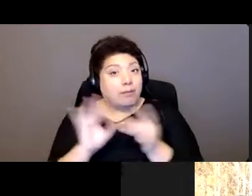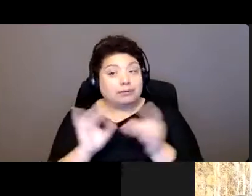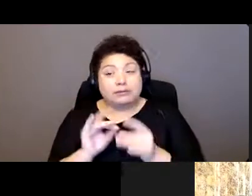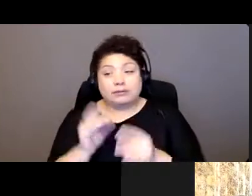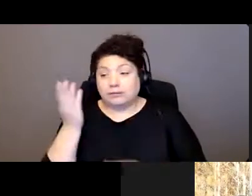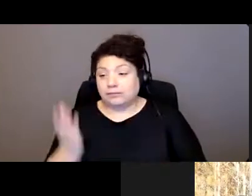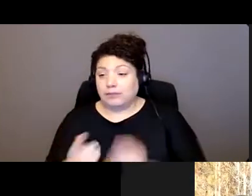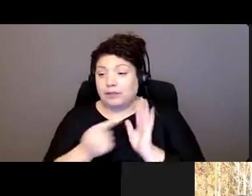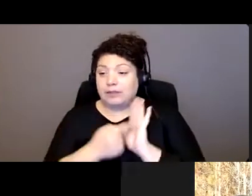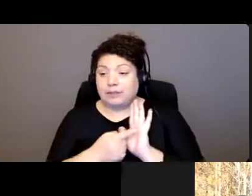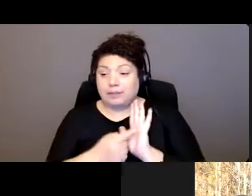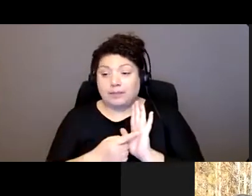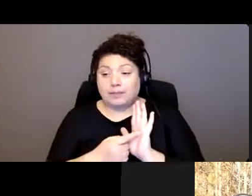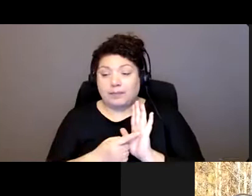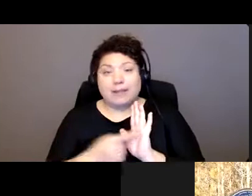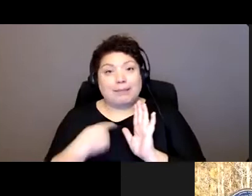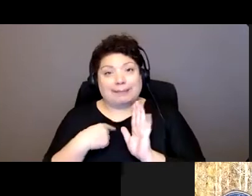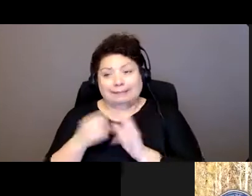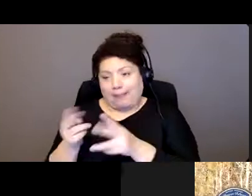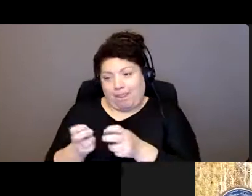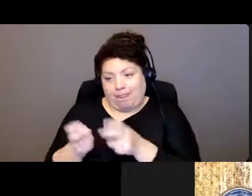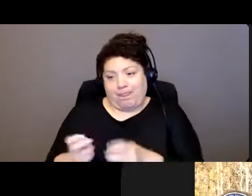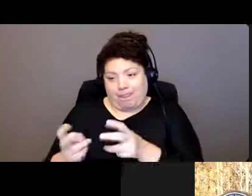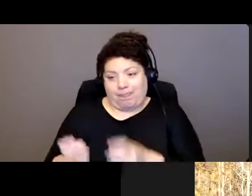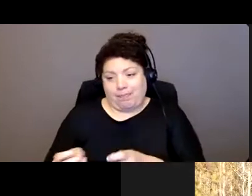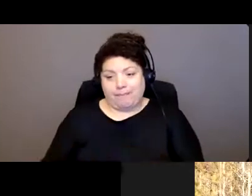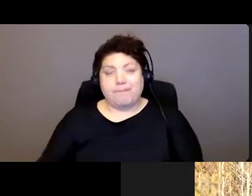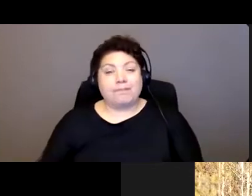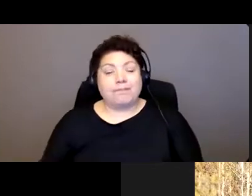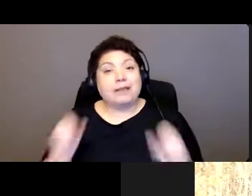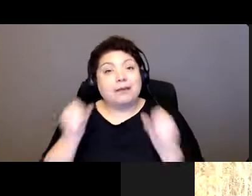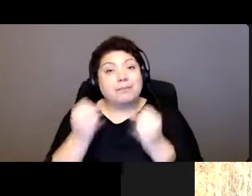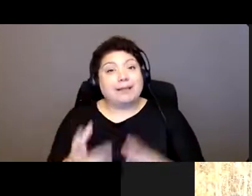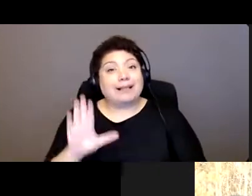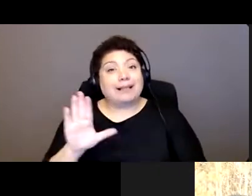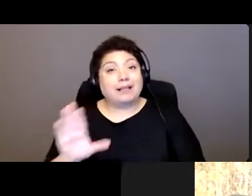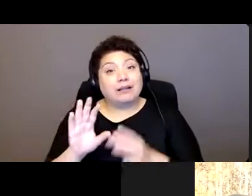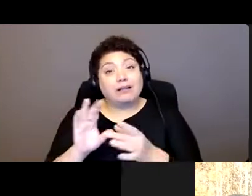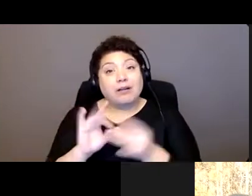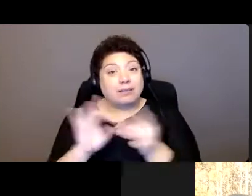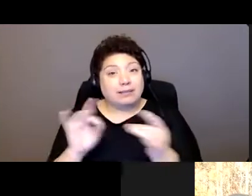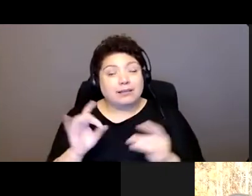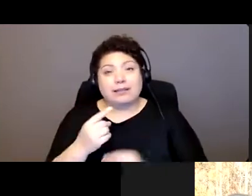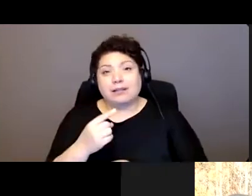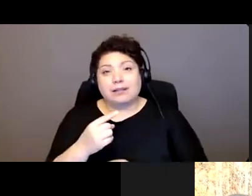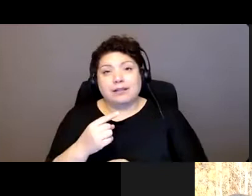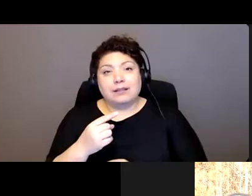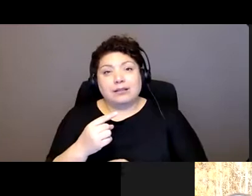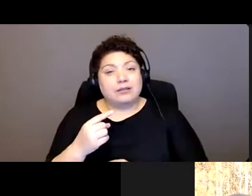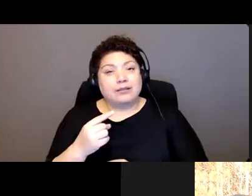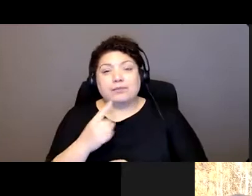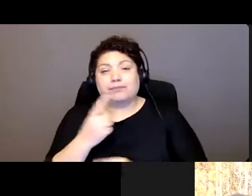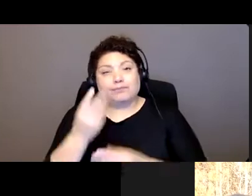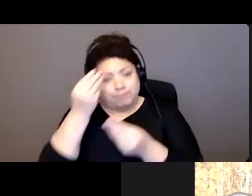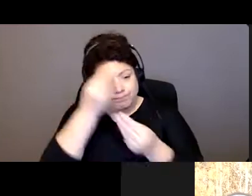hang on, I had to write some of these down. Many people are saying and talking about how they've been told a lot of the same